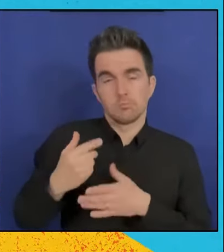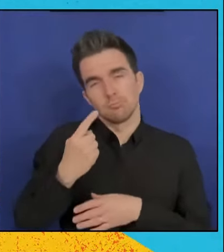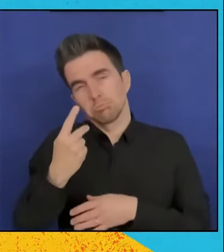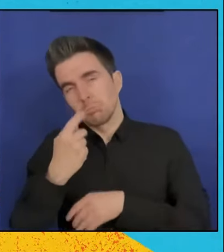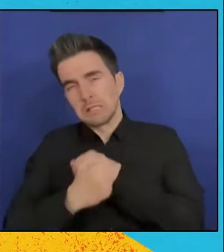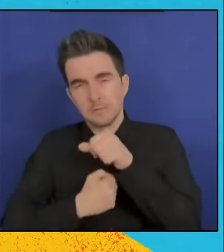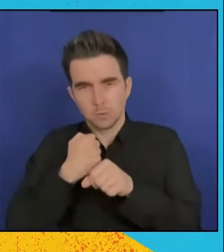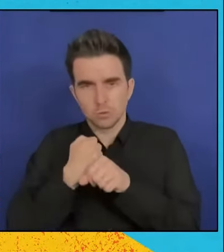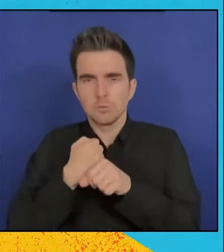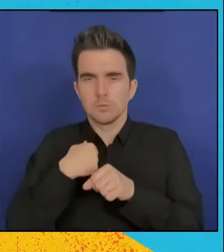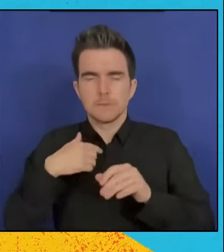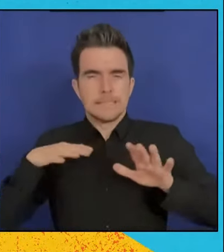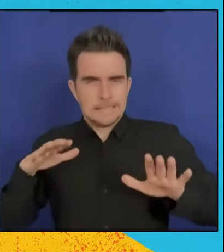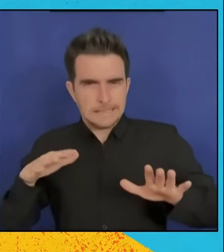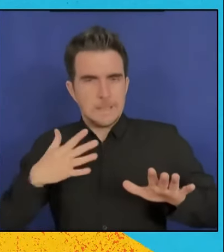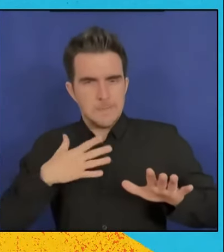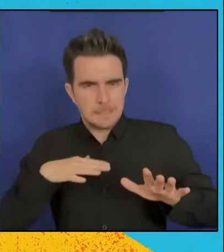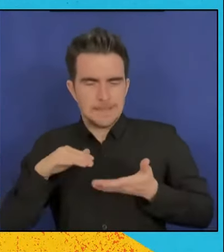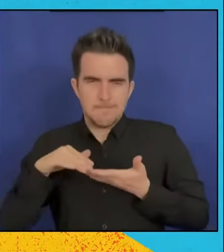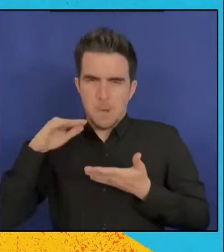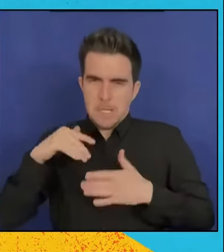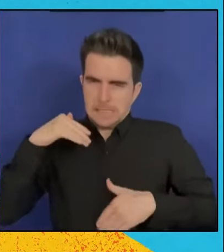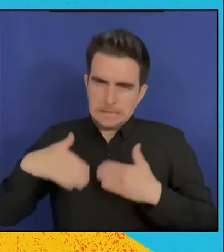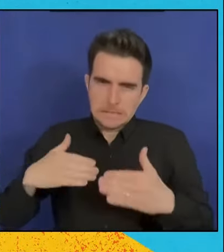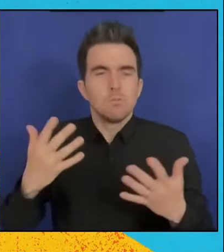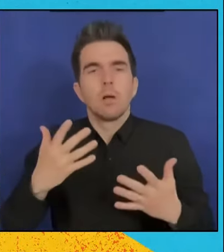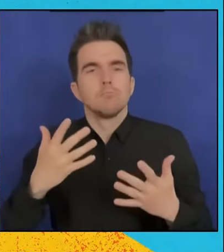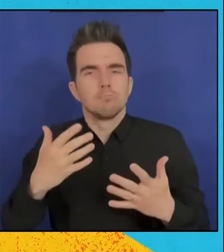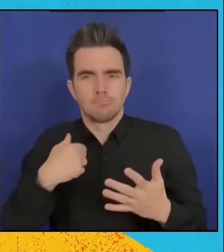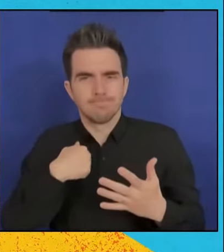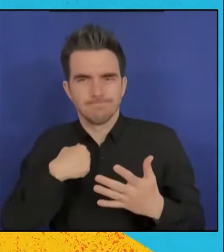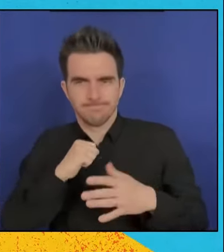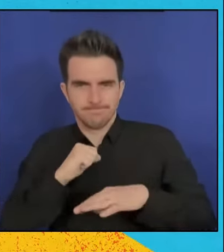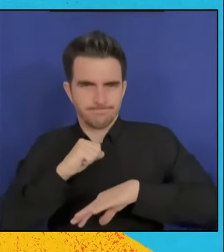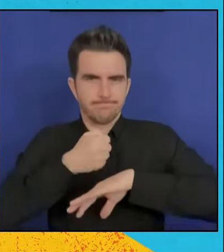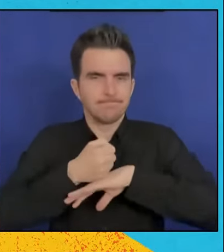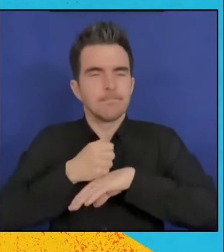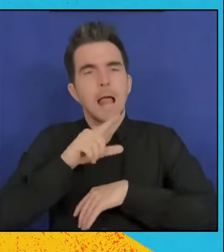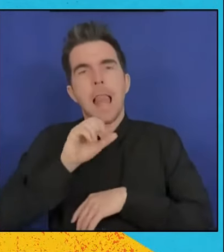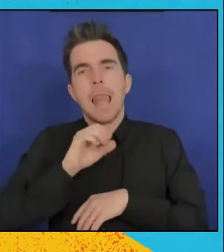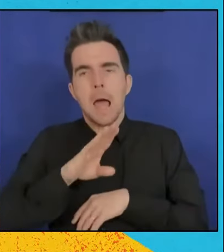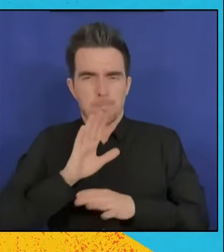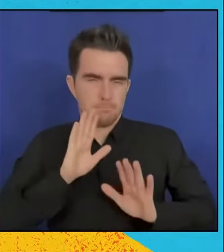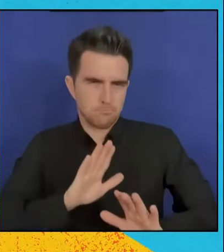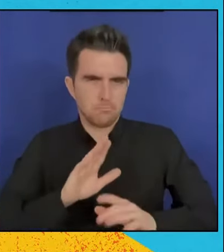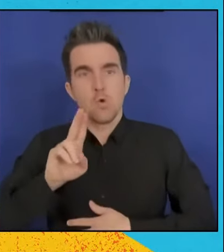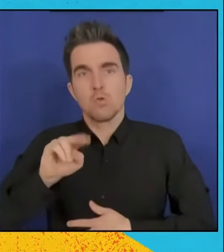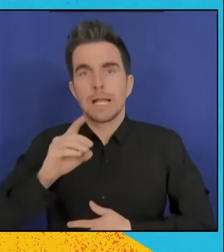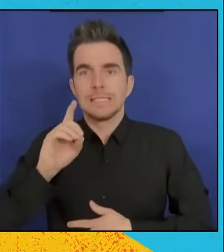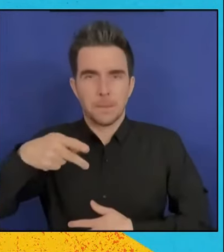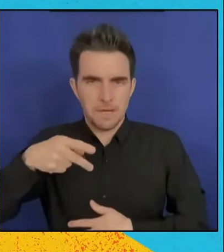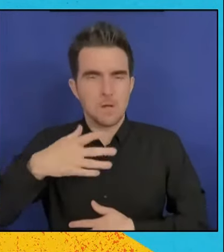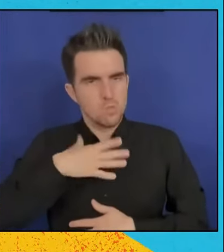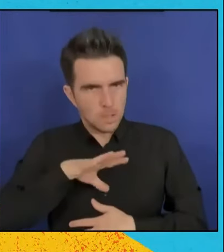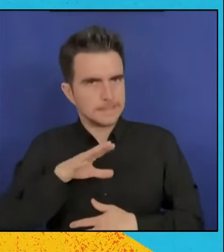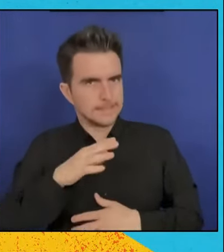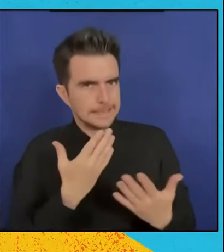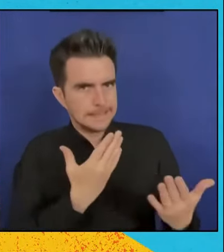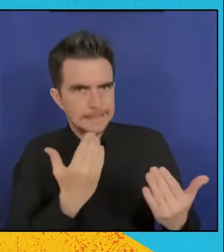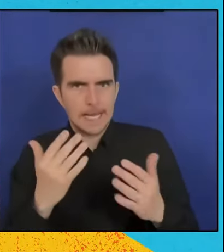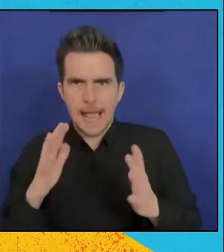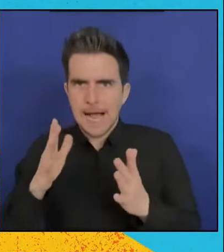is to go out and find you. Find people who are actually finding solutions to your communities, your